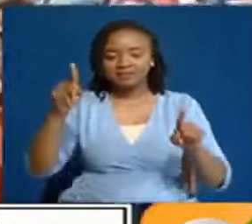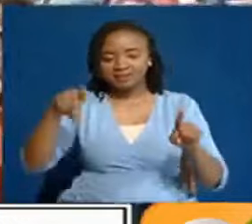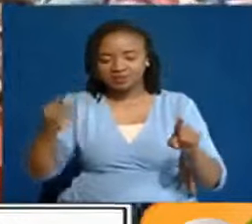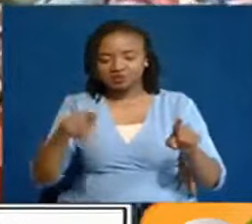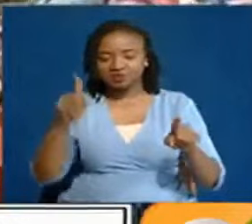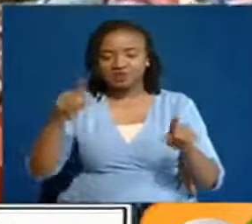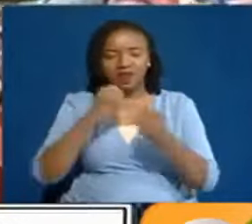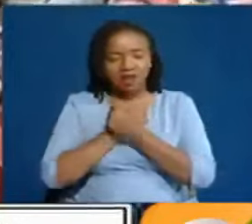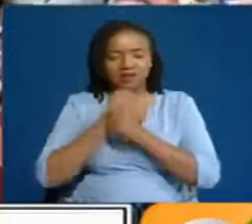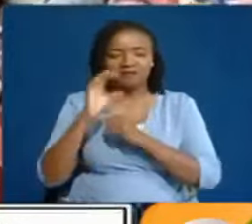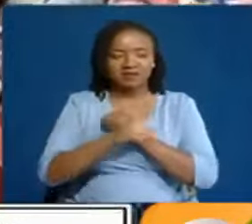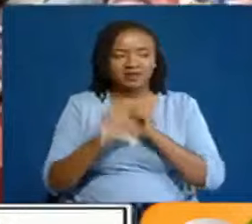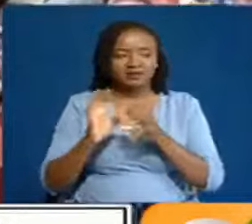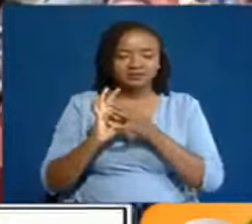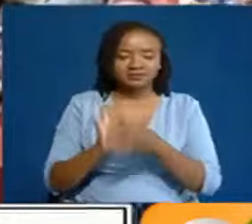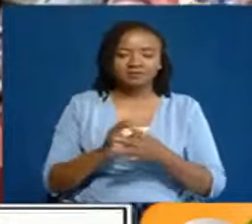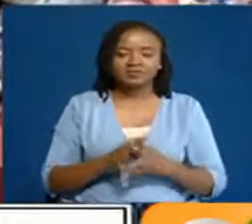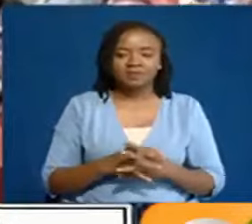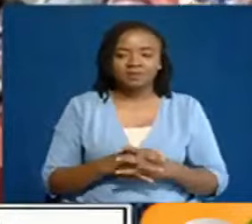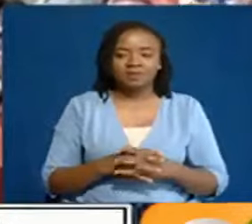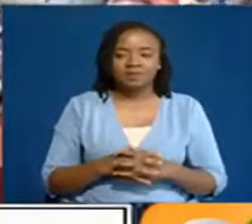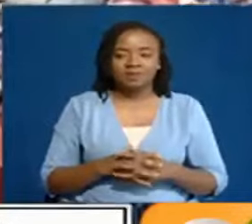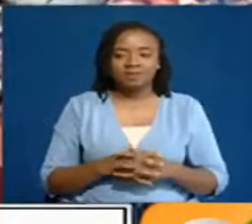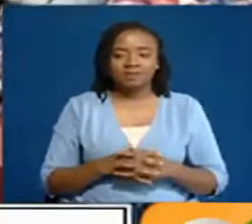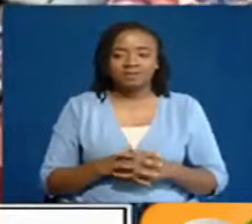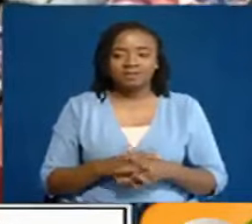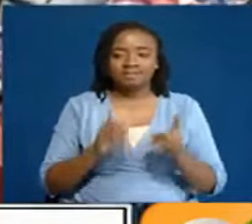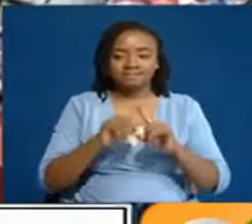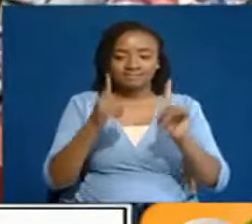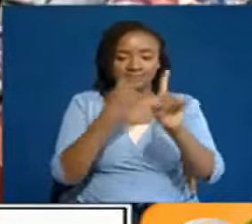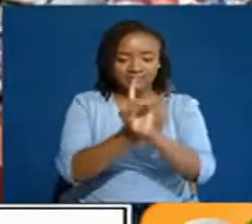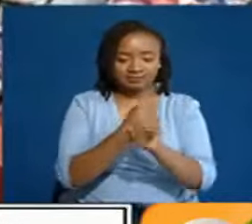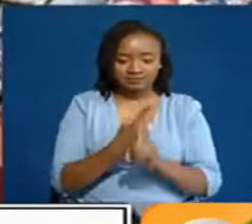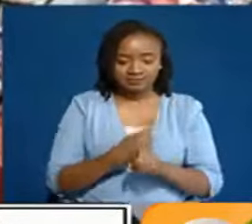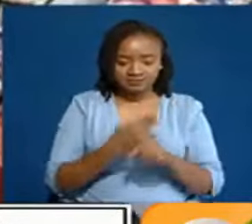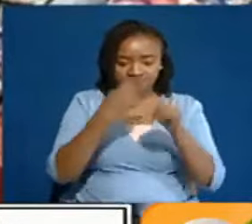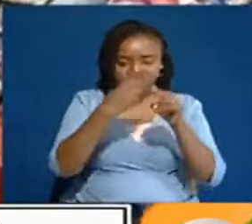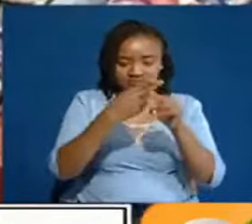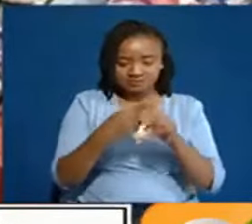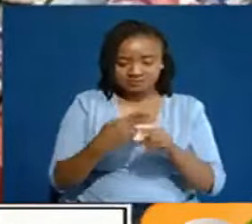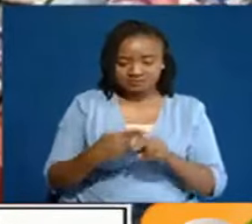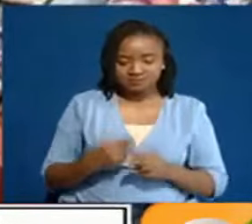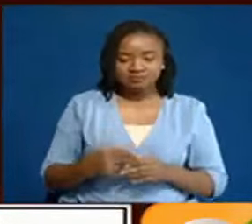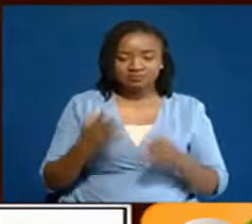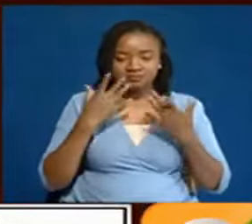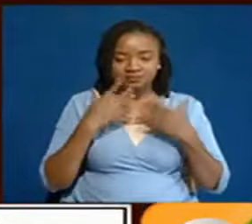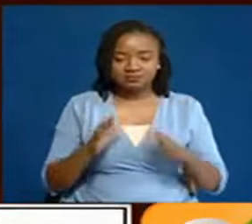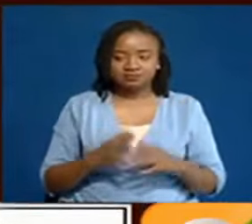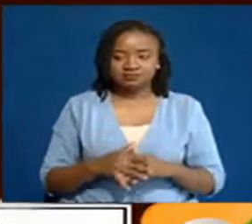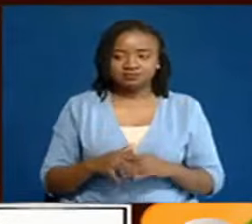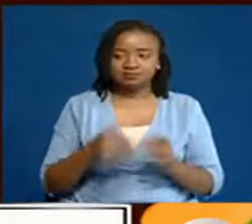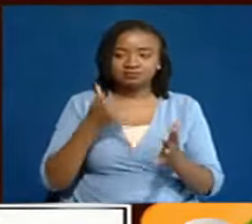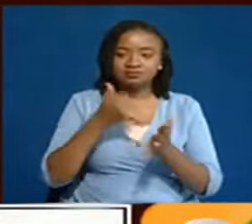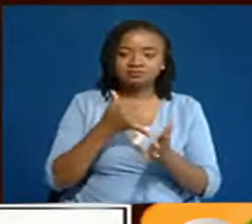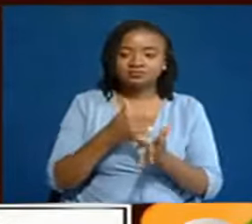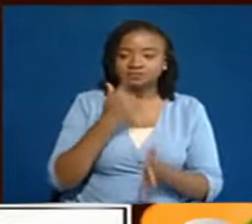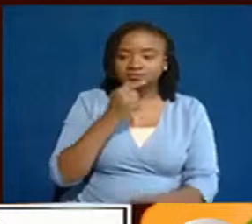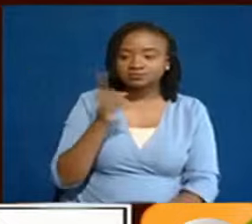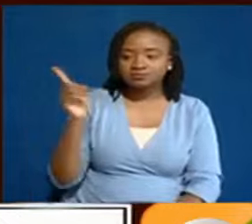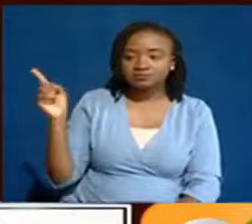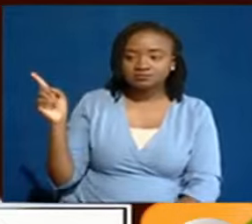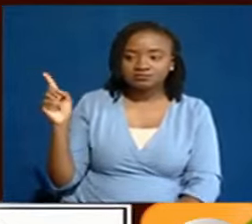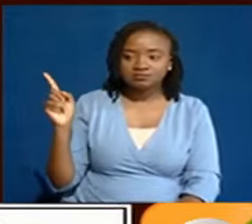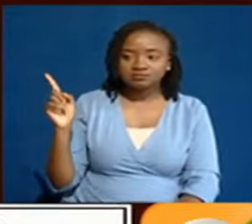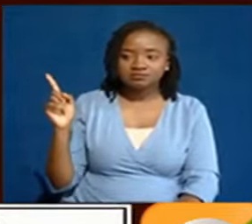Some of the notable names that stood to be counted during the 2:30 p.m. charged session included that of Jubilee-nominated